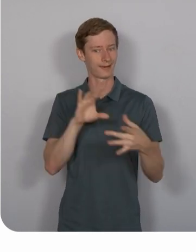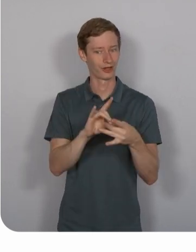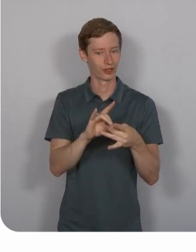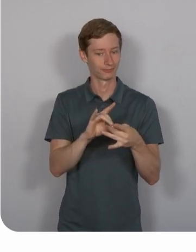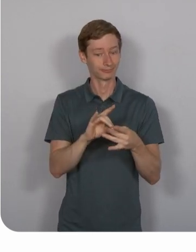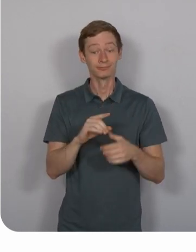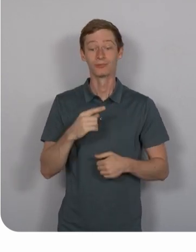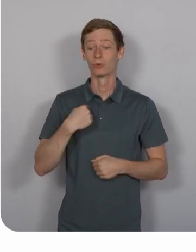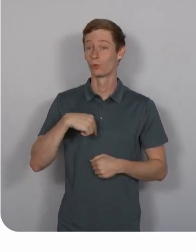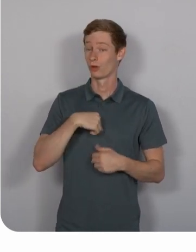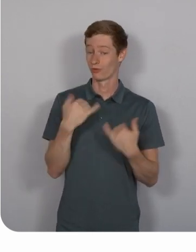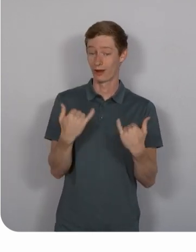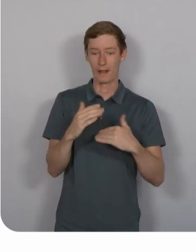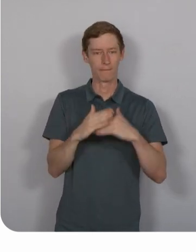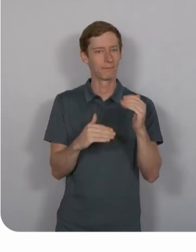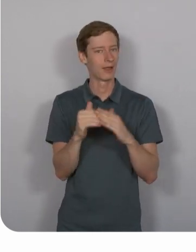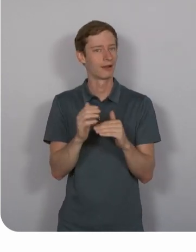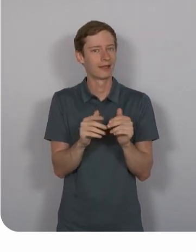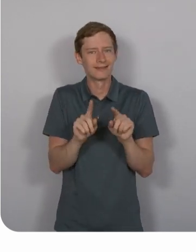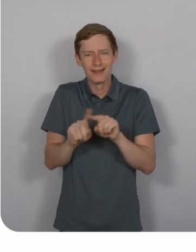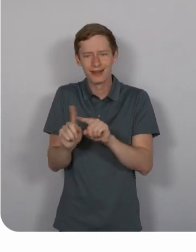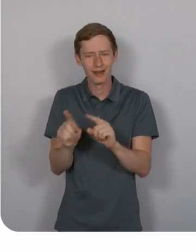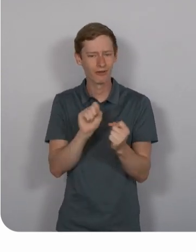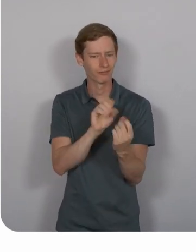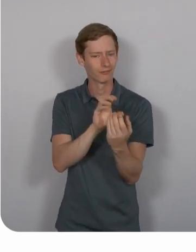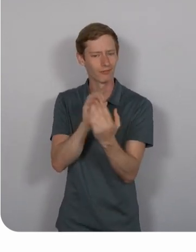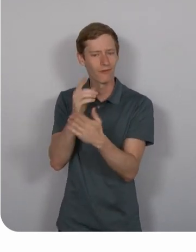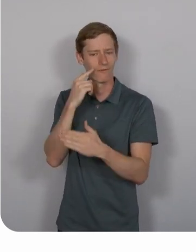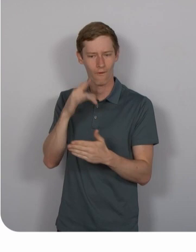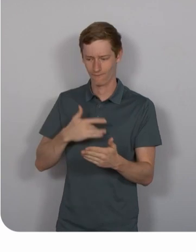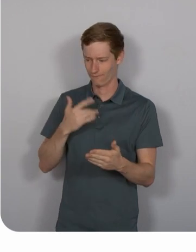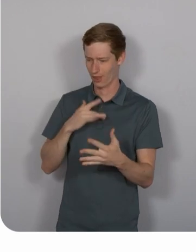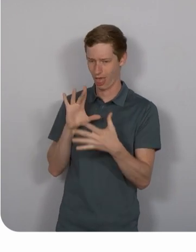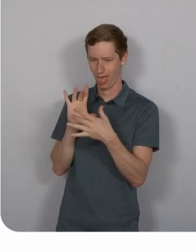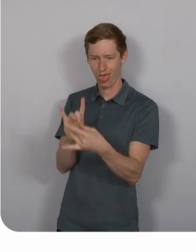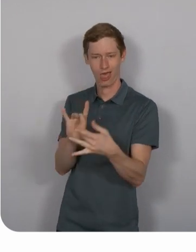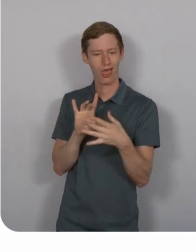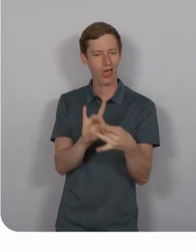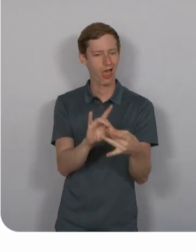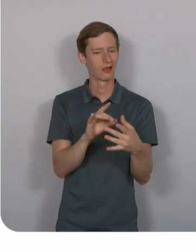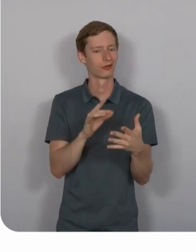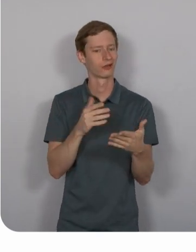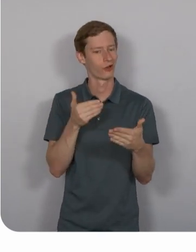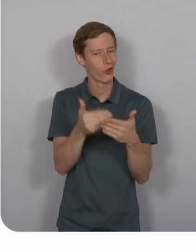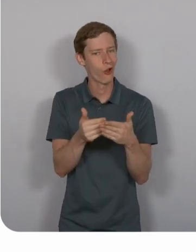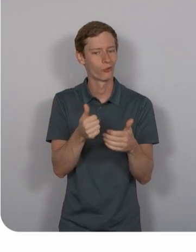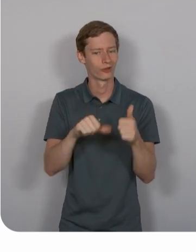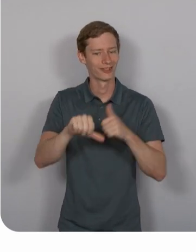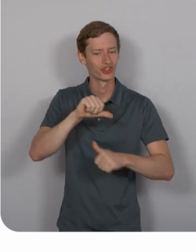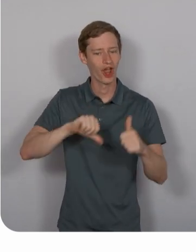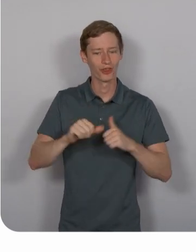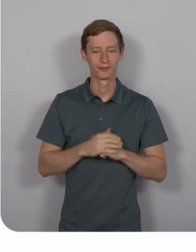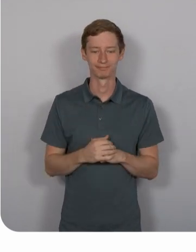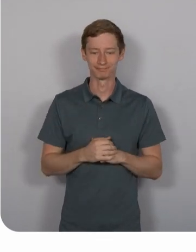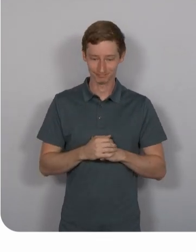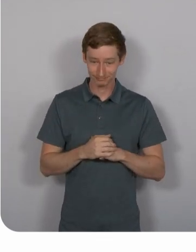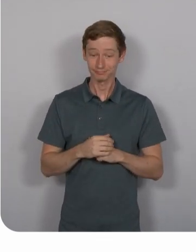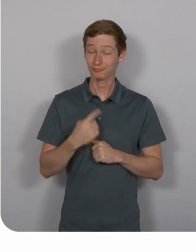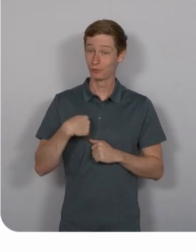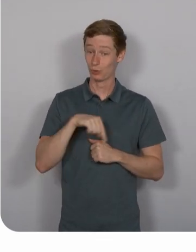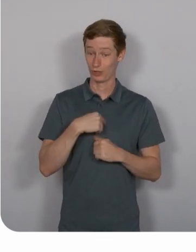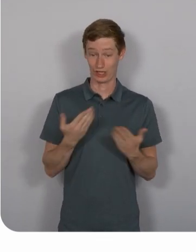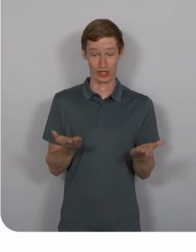of human connection. And what that means is that we build products to help